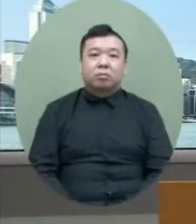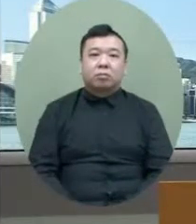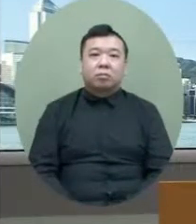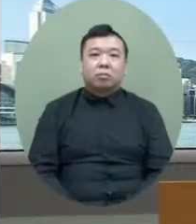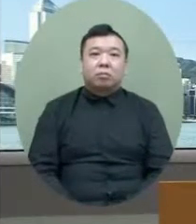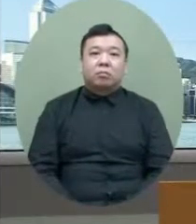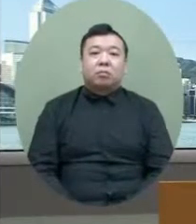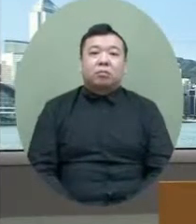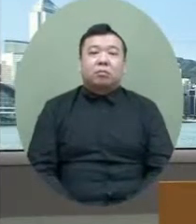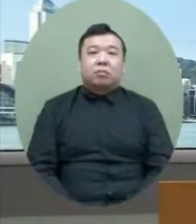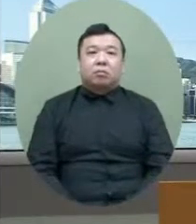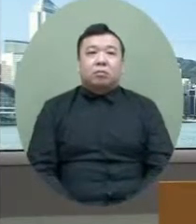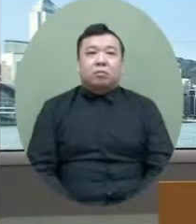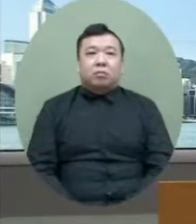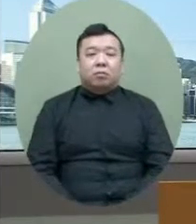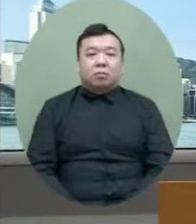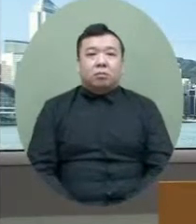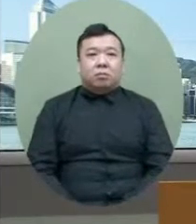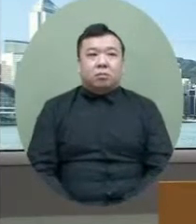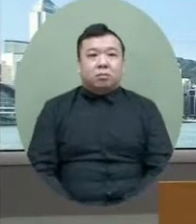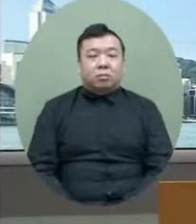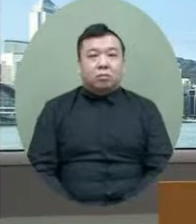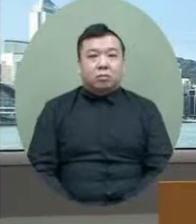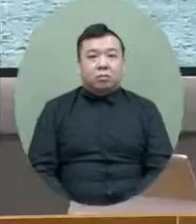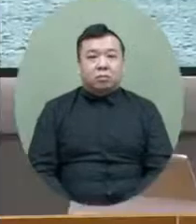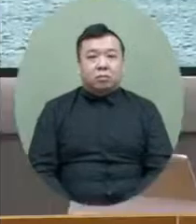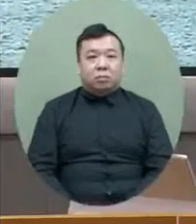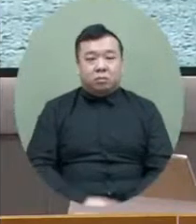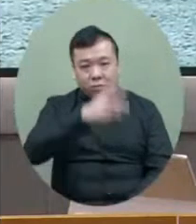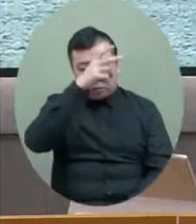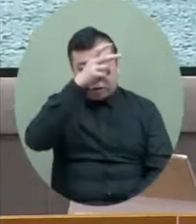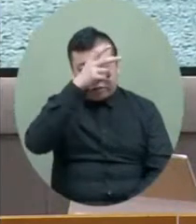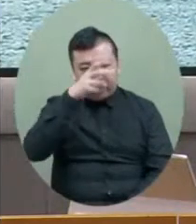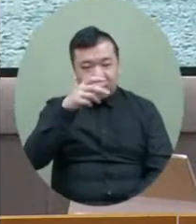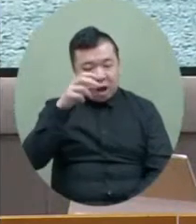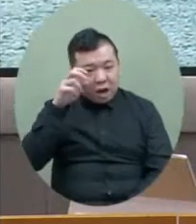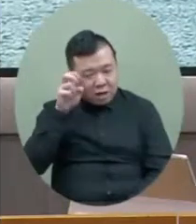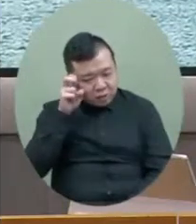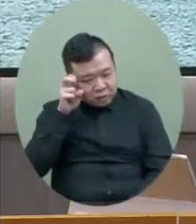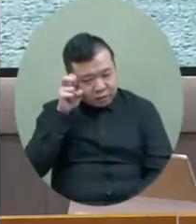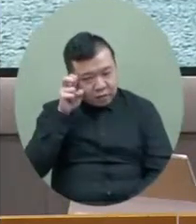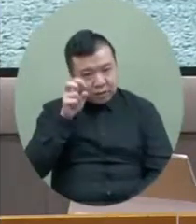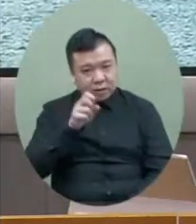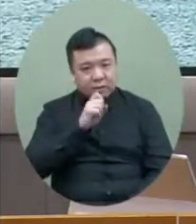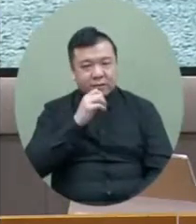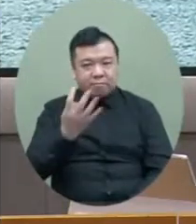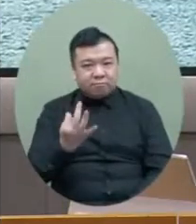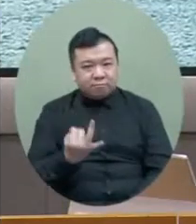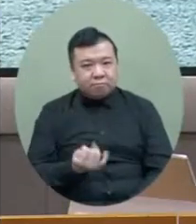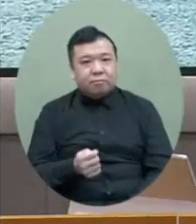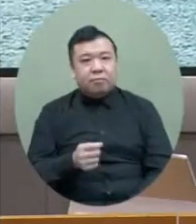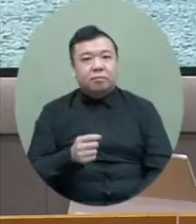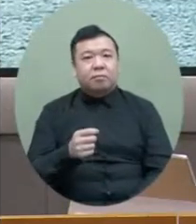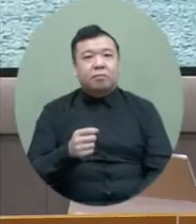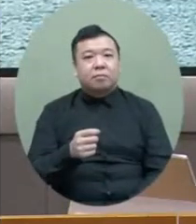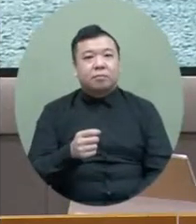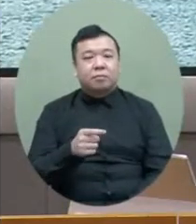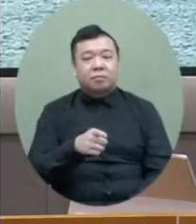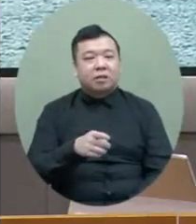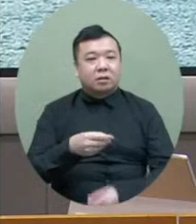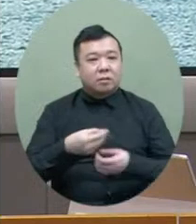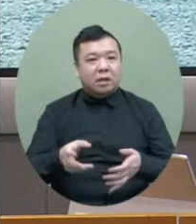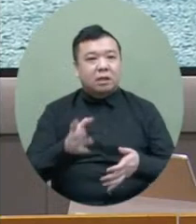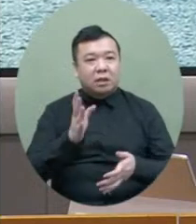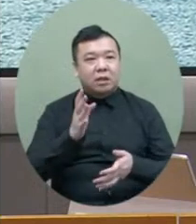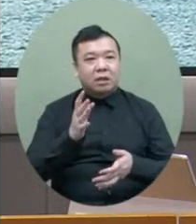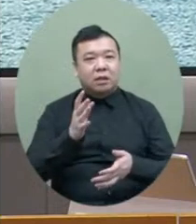I think the government will consider multiple factors to issue lockdown operation, and I